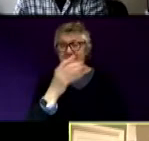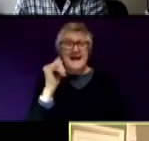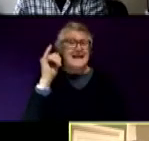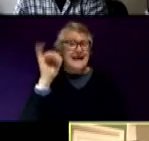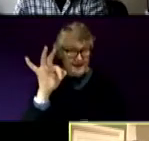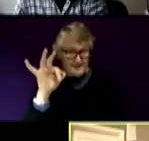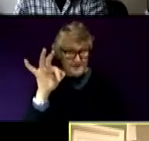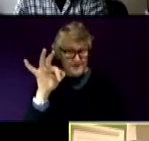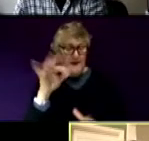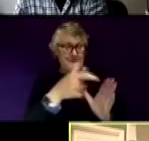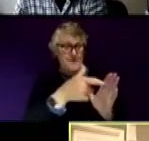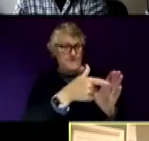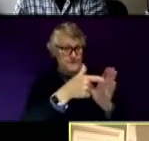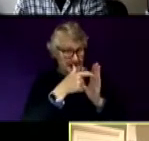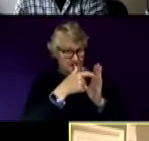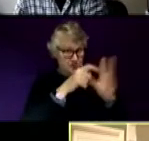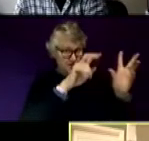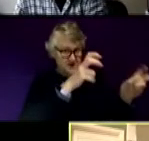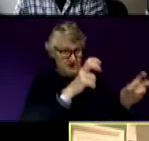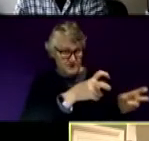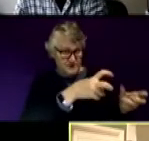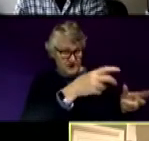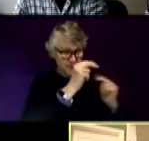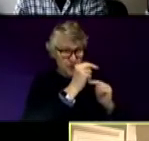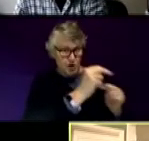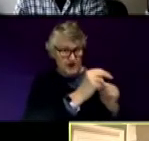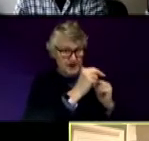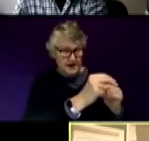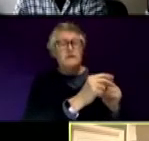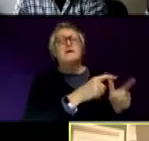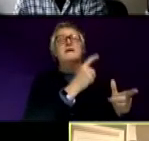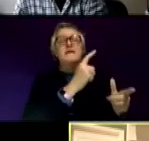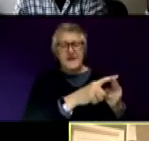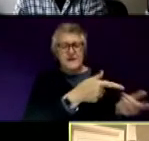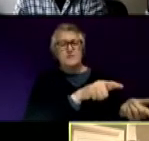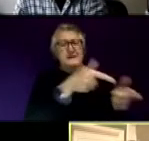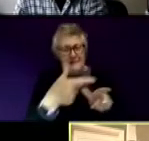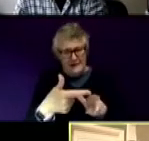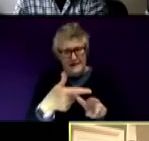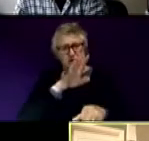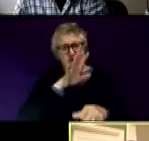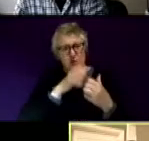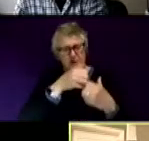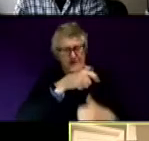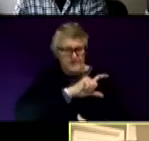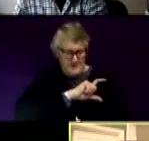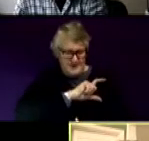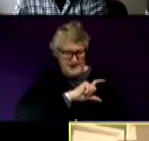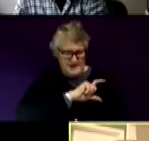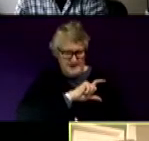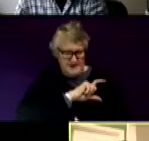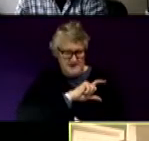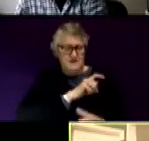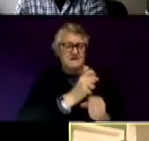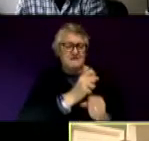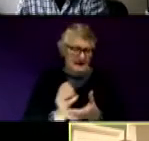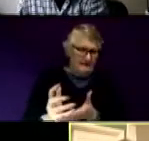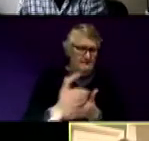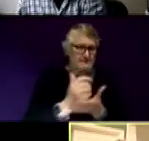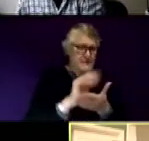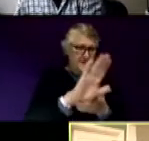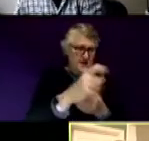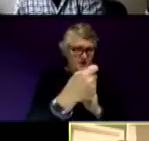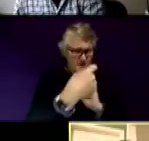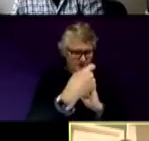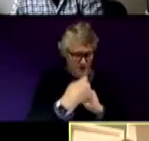the police union and get their input. And once we've worked through the issues between the police union,